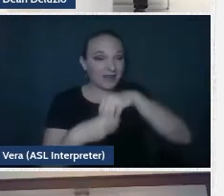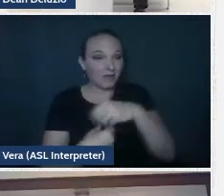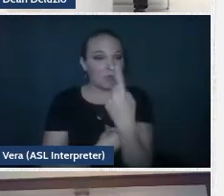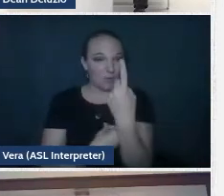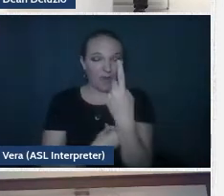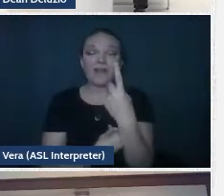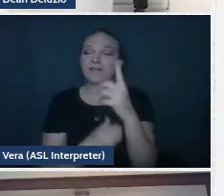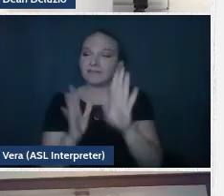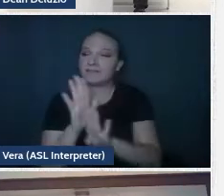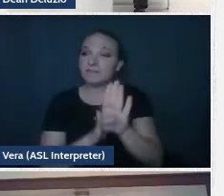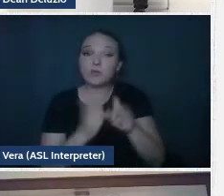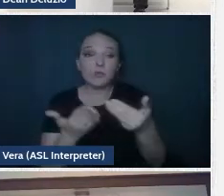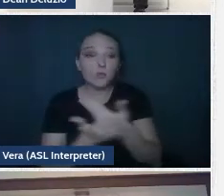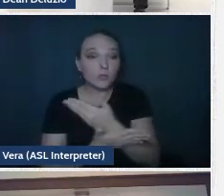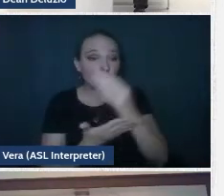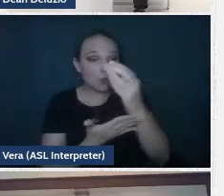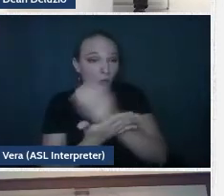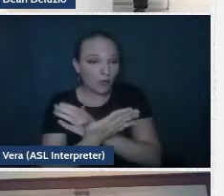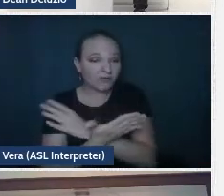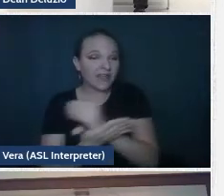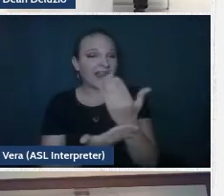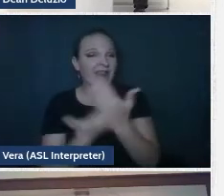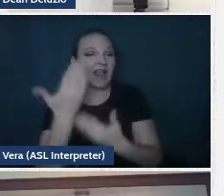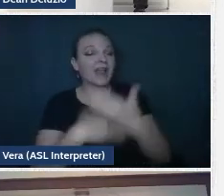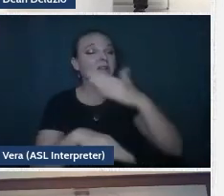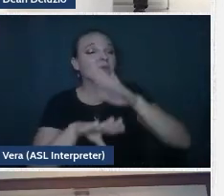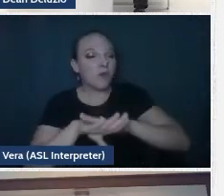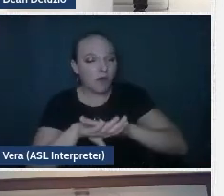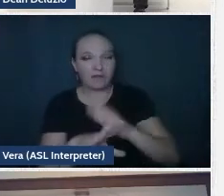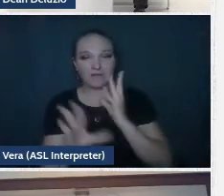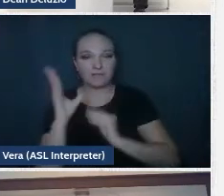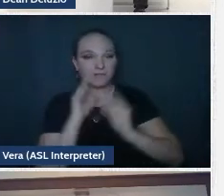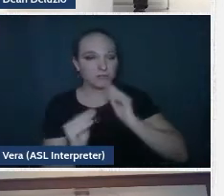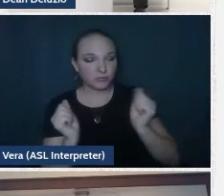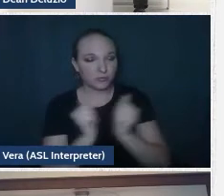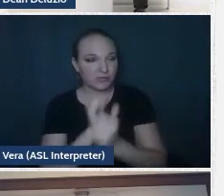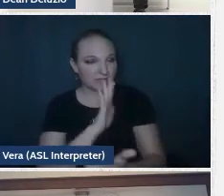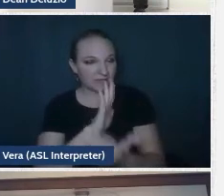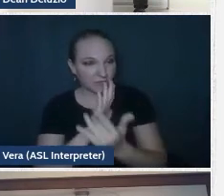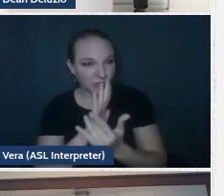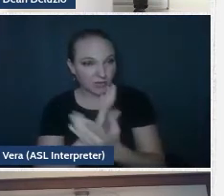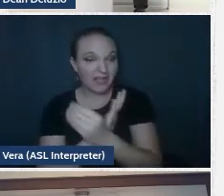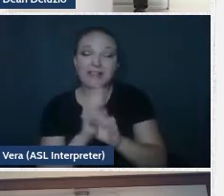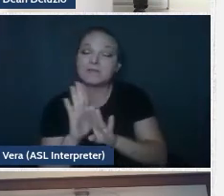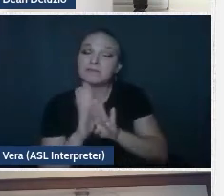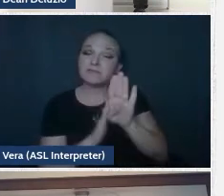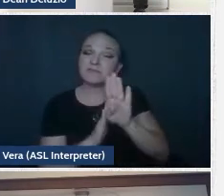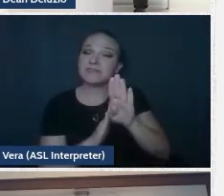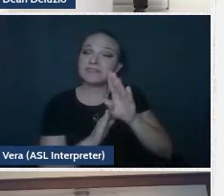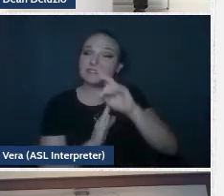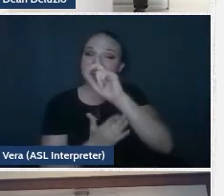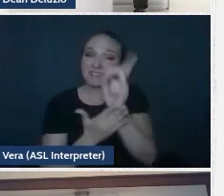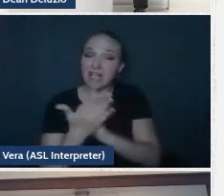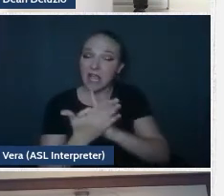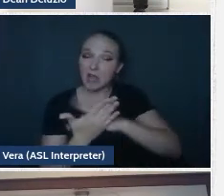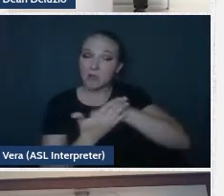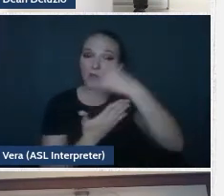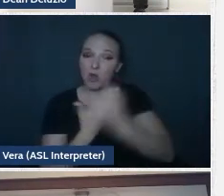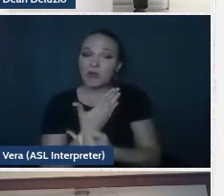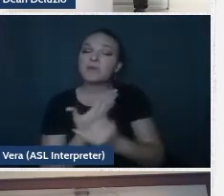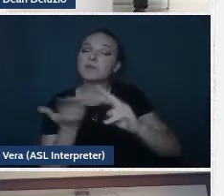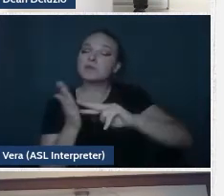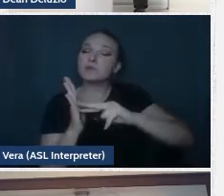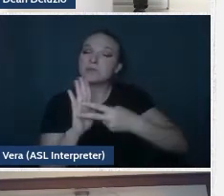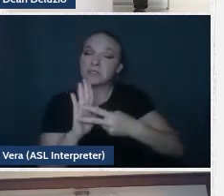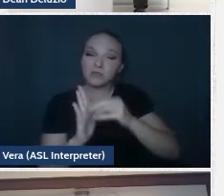and hands-on technology experiences and progressive design projects. Students will think objectively